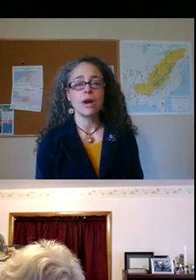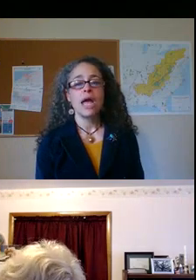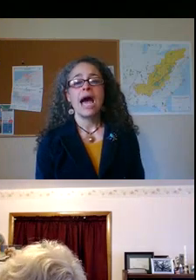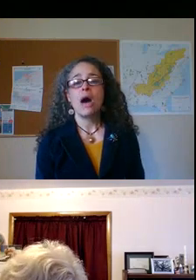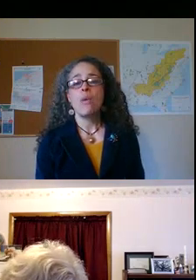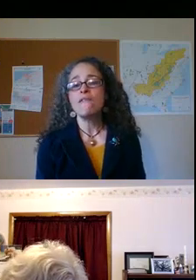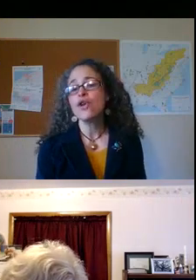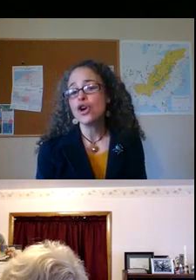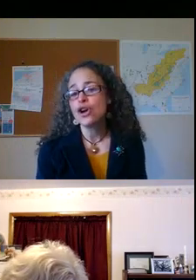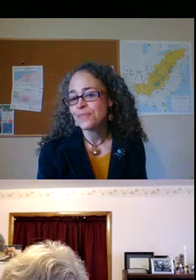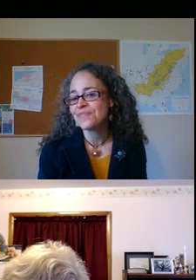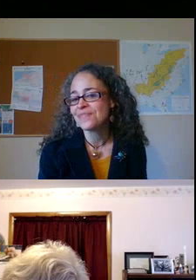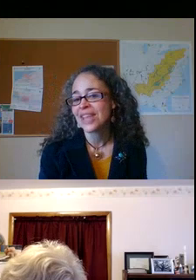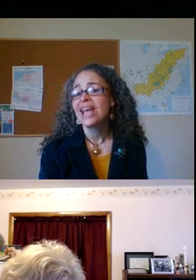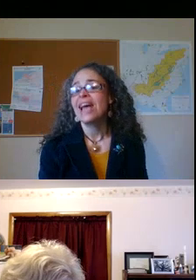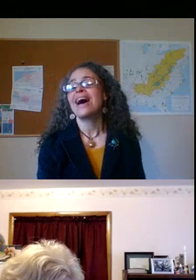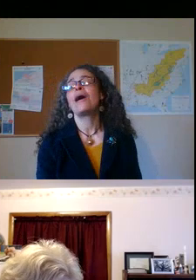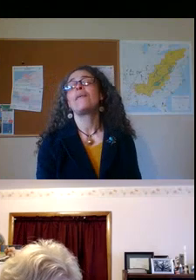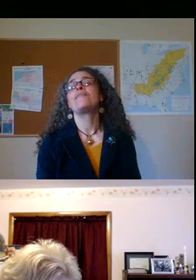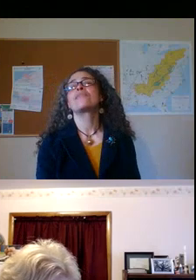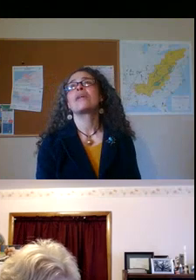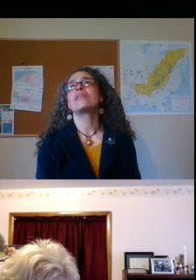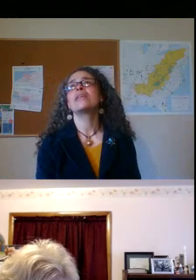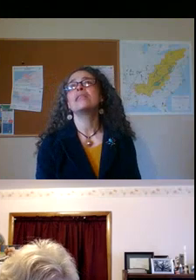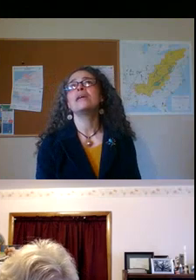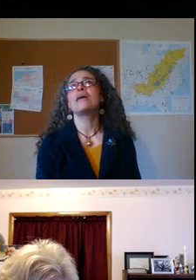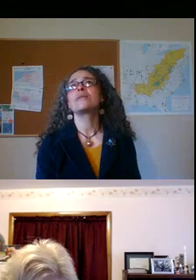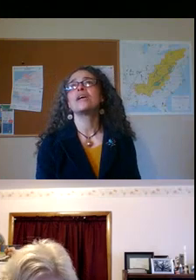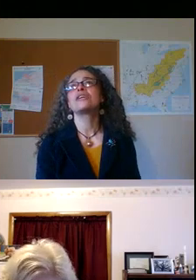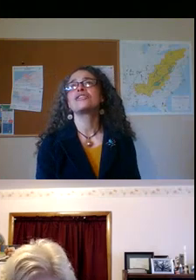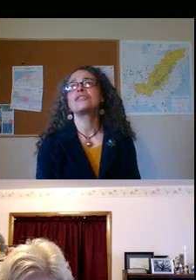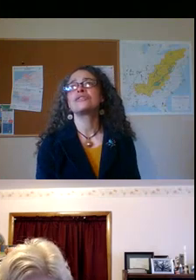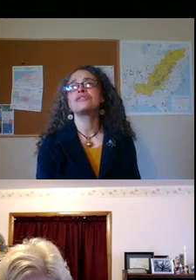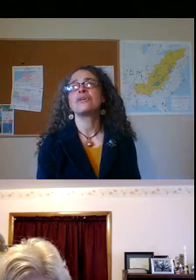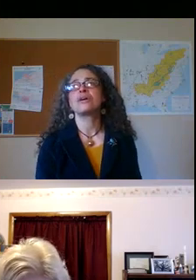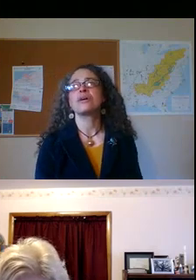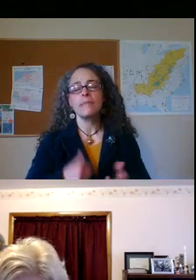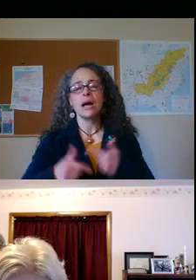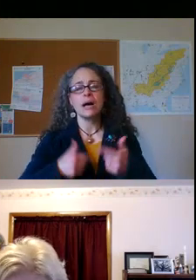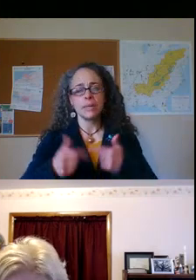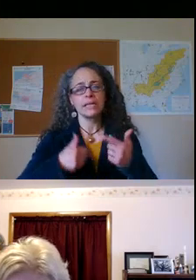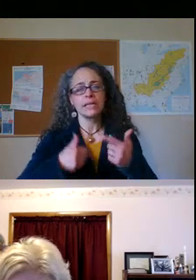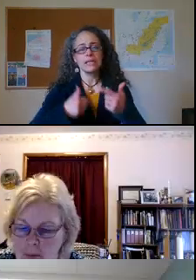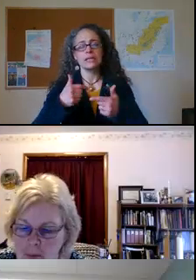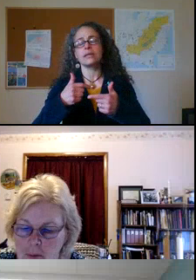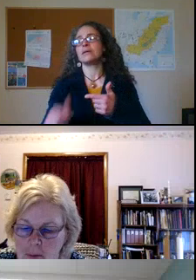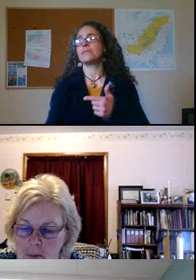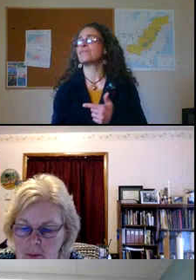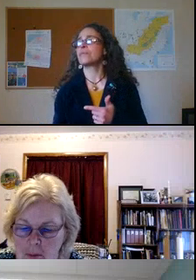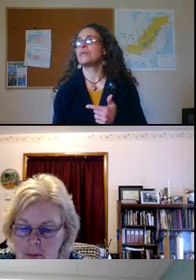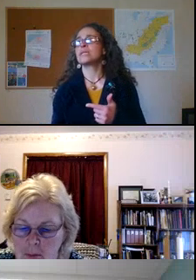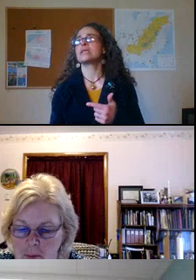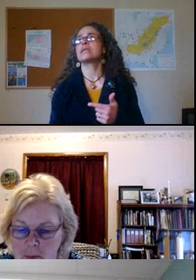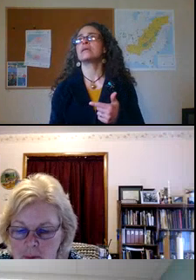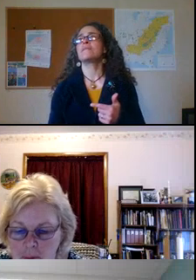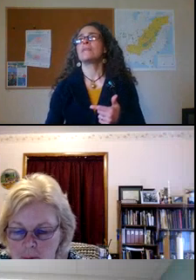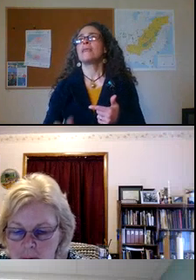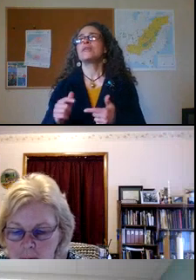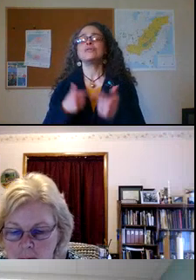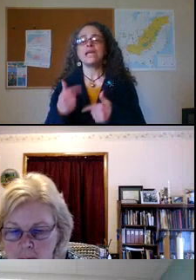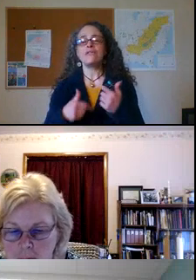apply for. However, I think the applications are coming up, like what